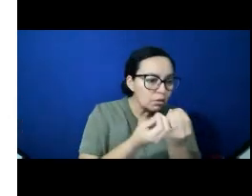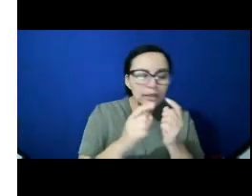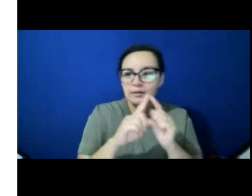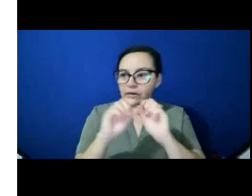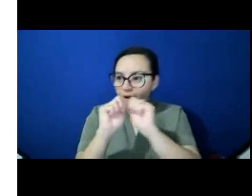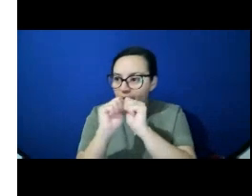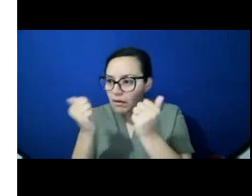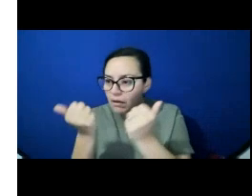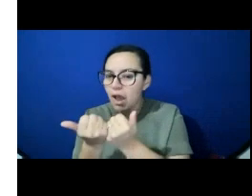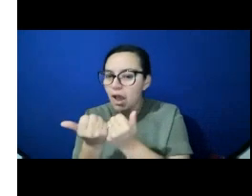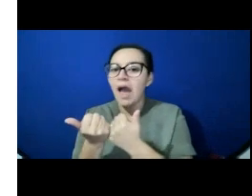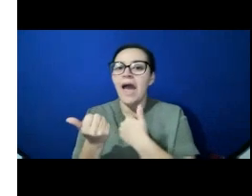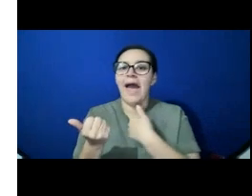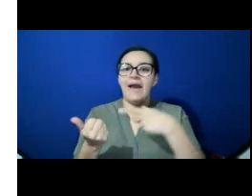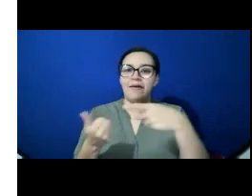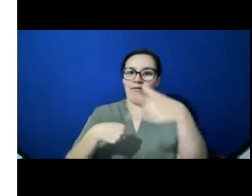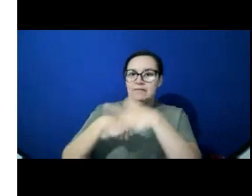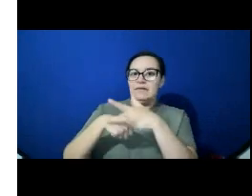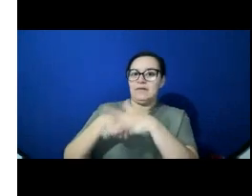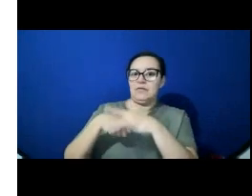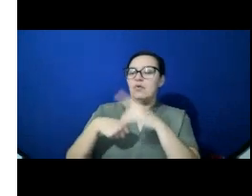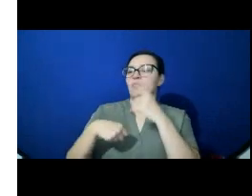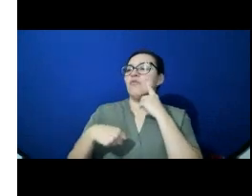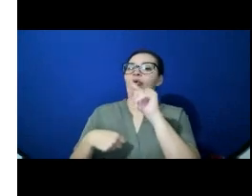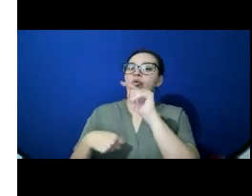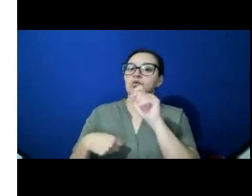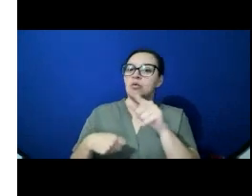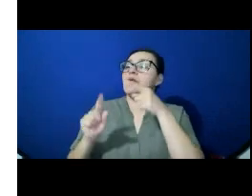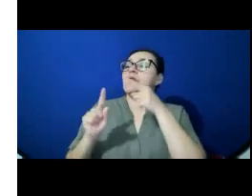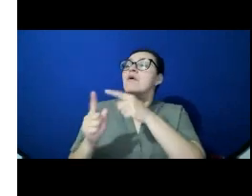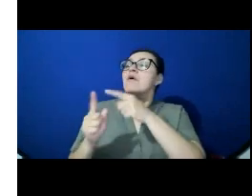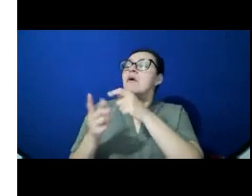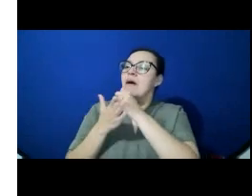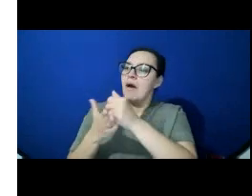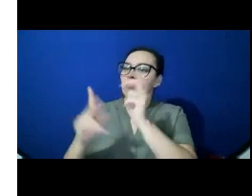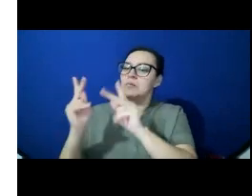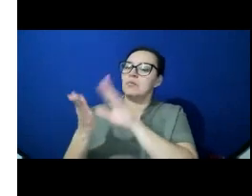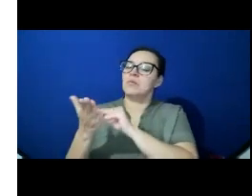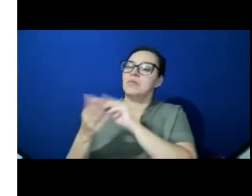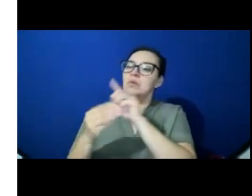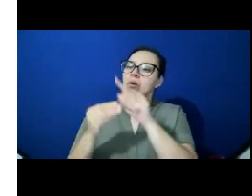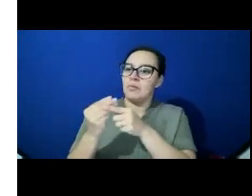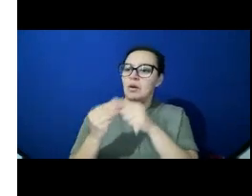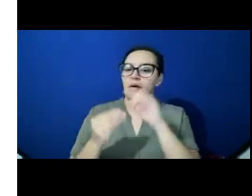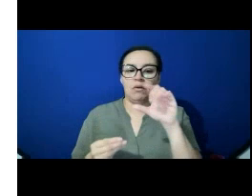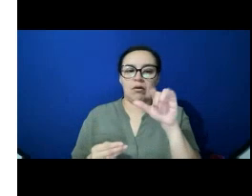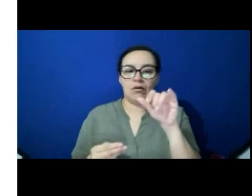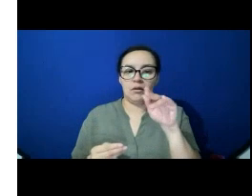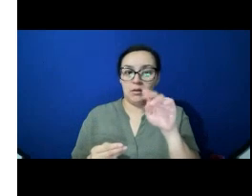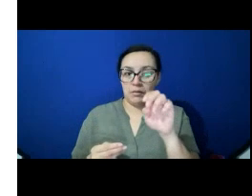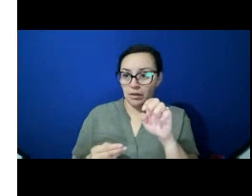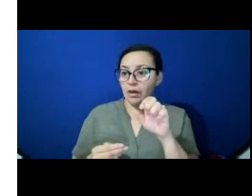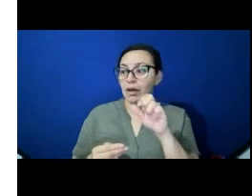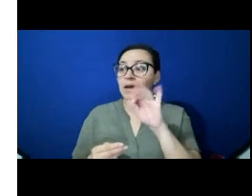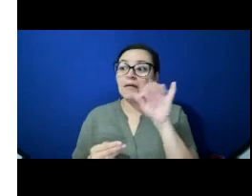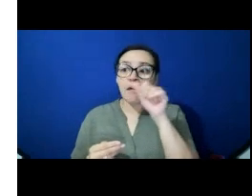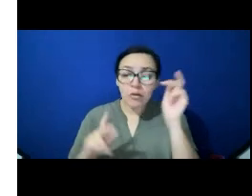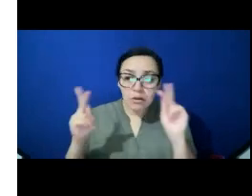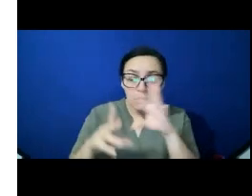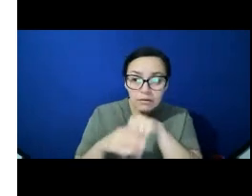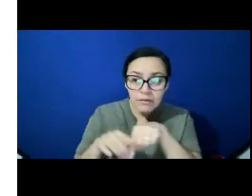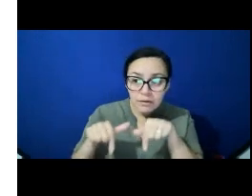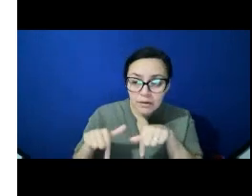that módulo the como una herramienta de largest amount of educación climática. agencies, Así que si hay otros organizations have educadores this type of que se module for especializan en climate educación education. climática